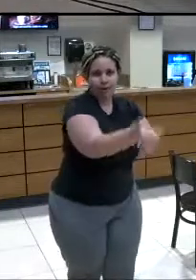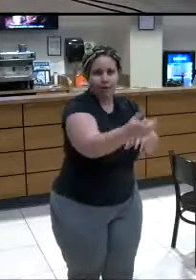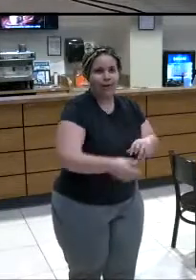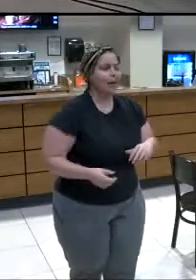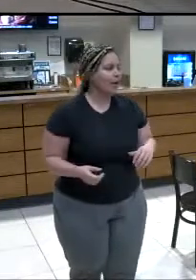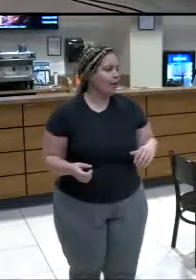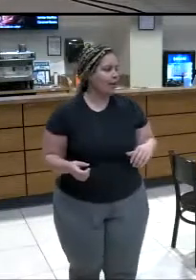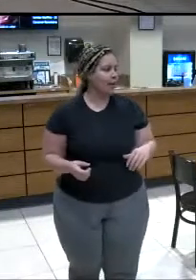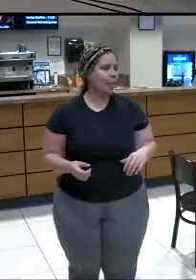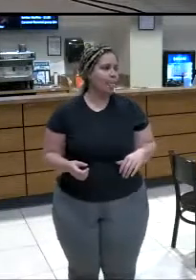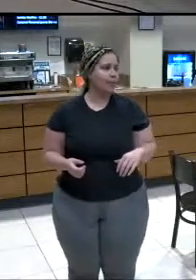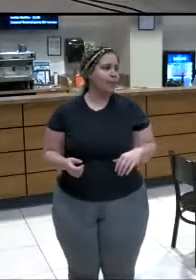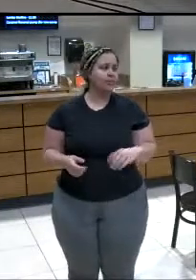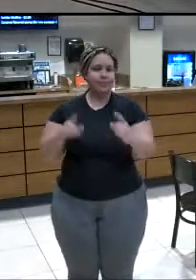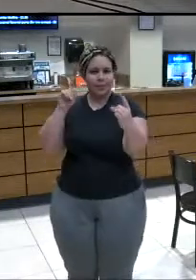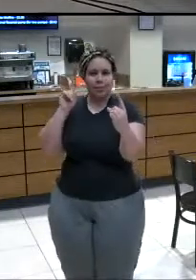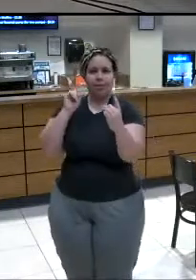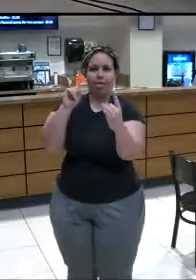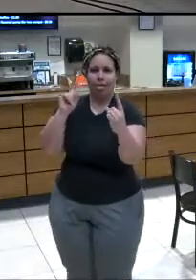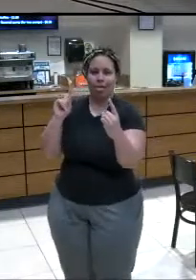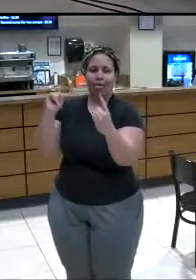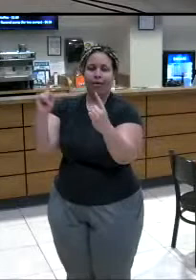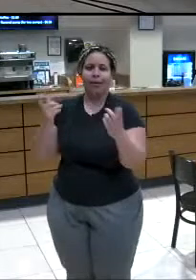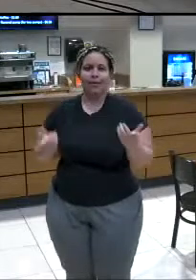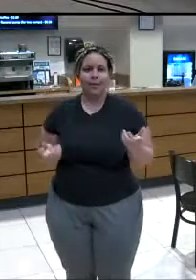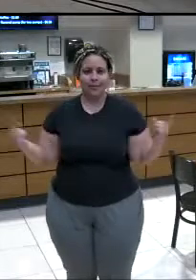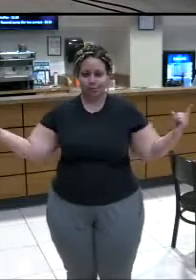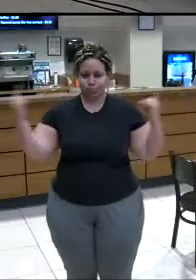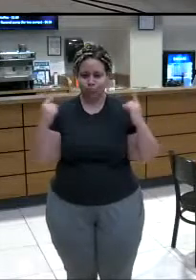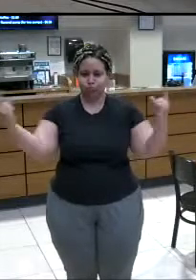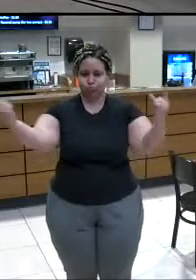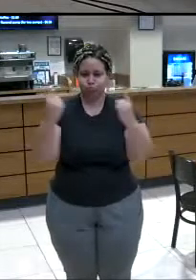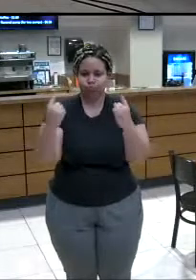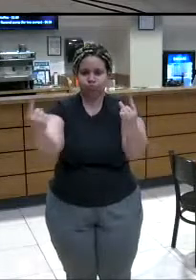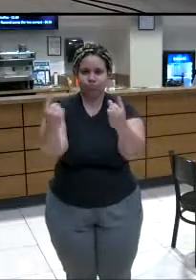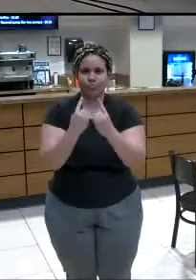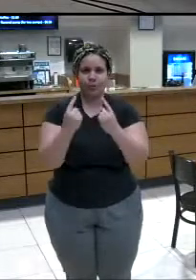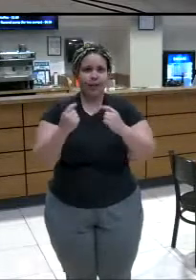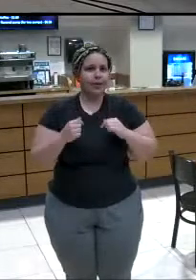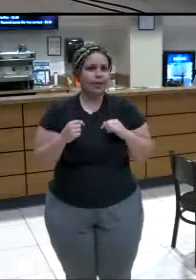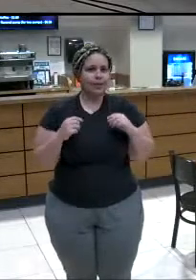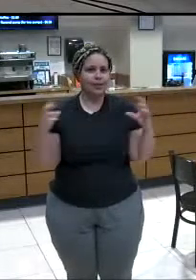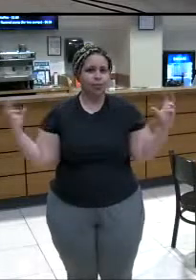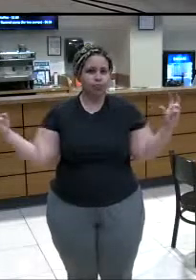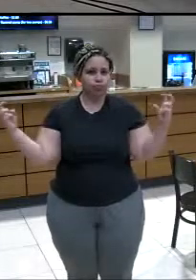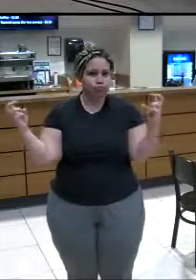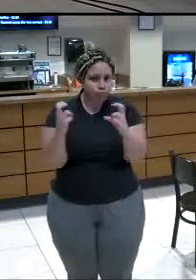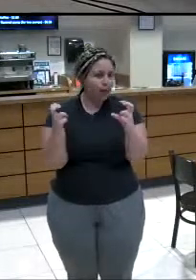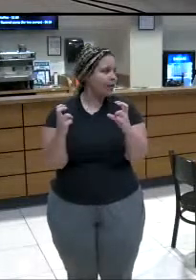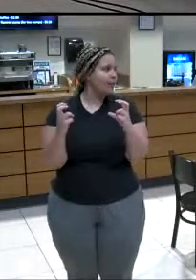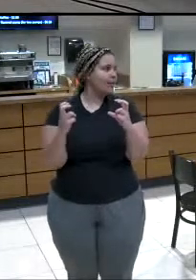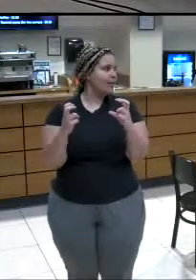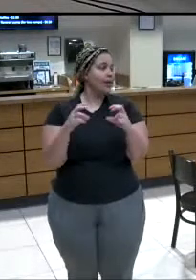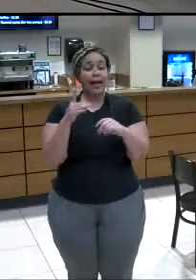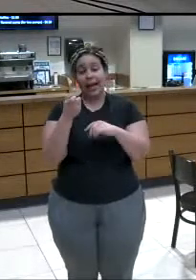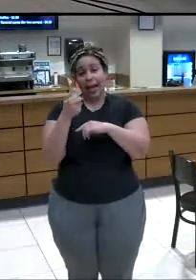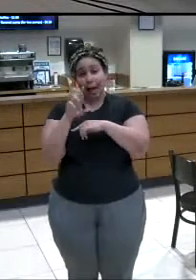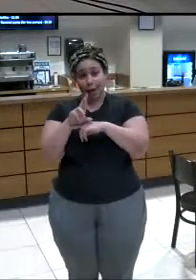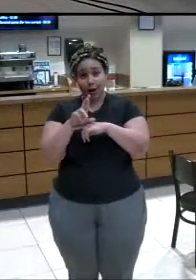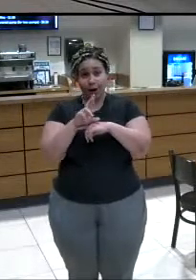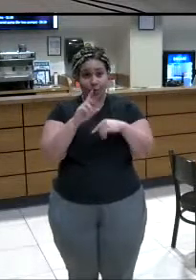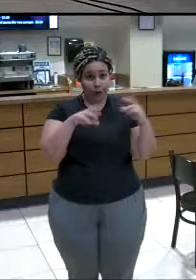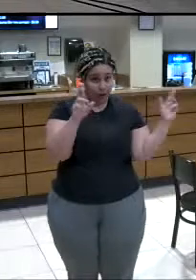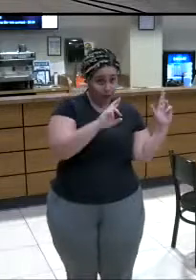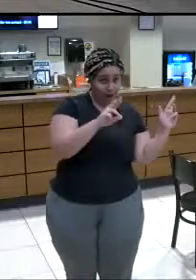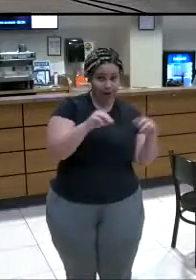All right. Dr. Harris is going to again keep time for us. Ms. Gallagher, when you are ready.